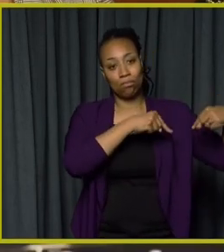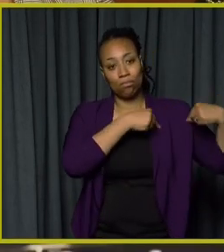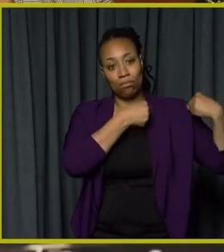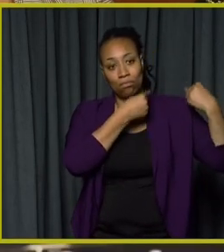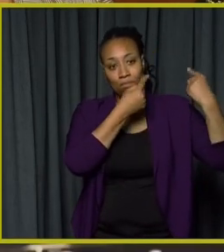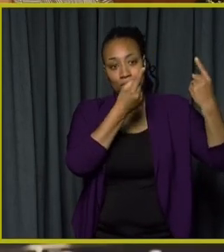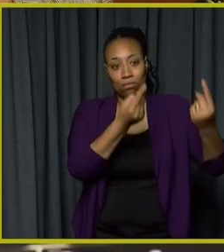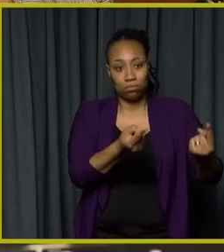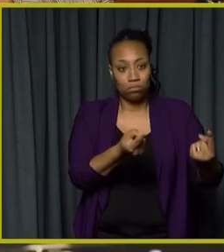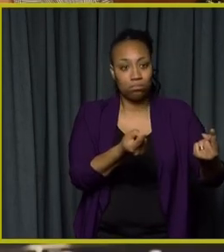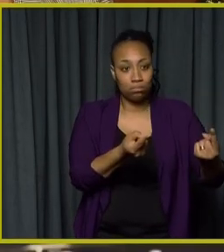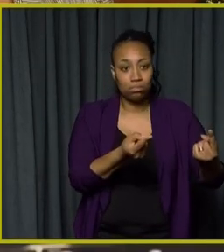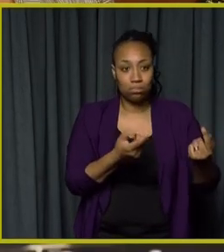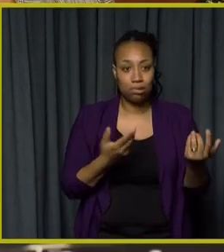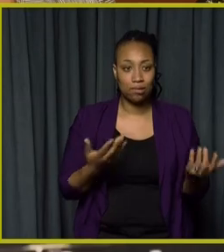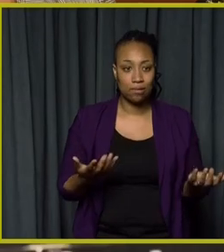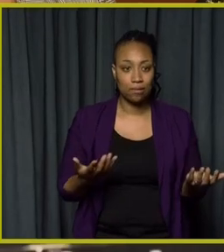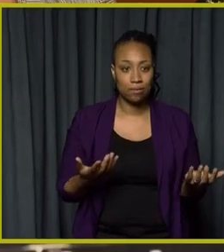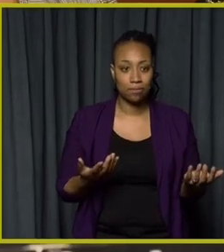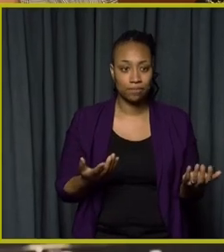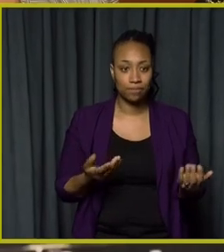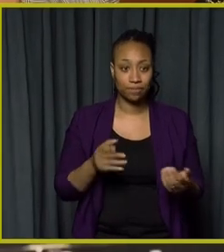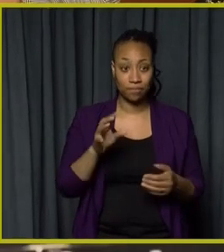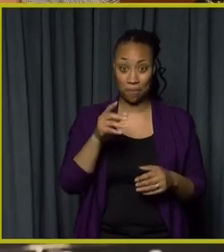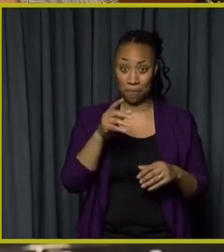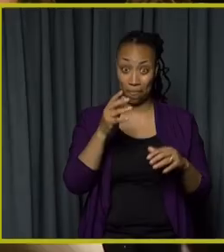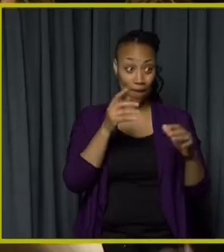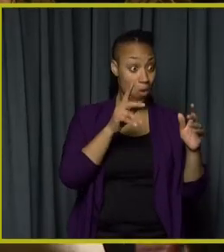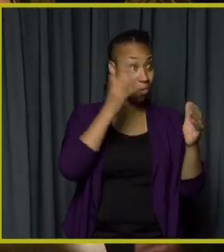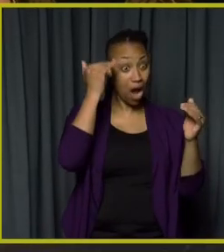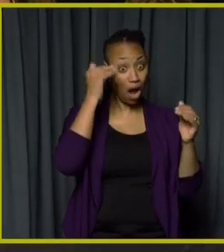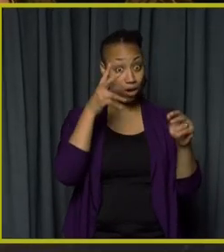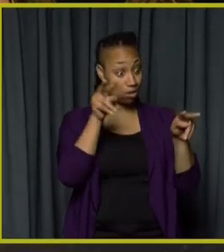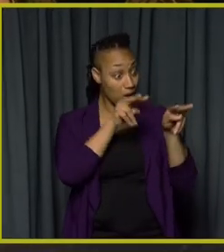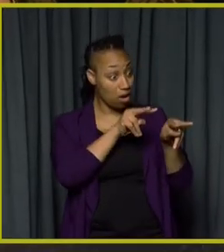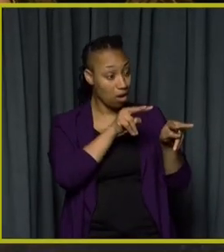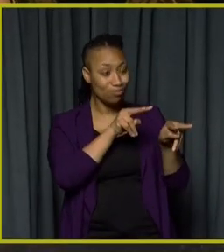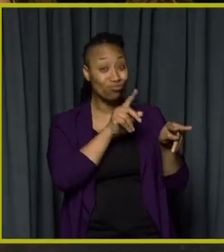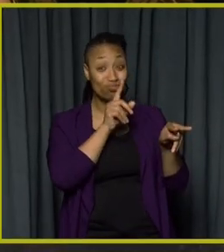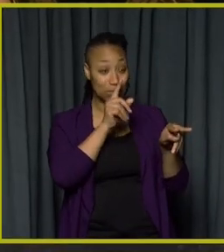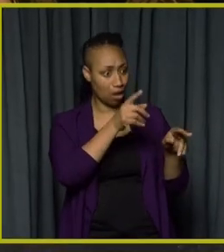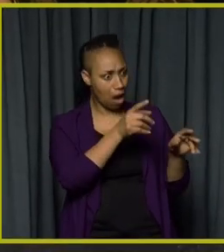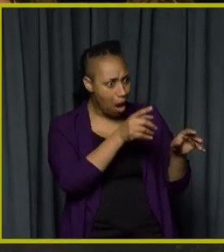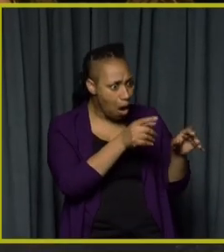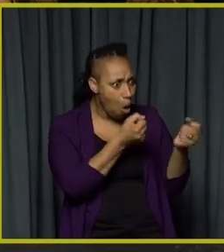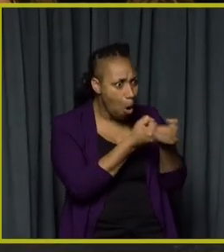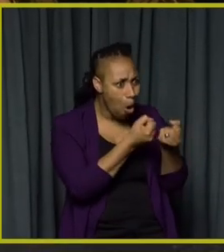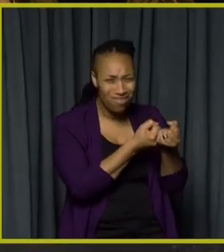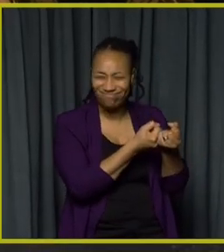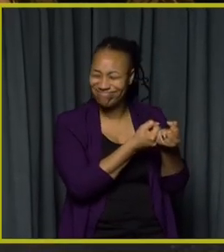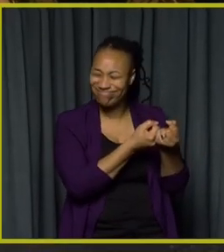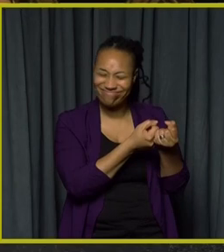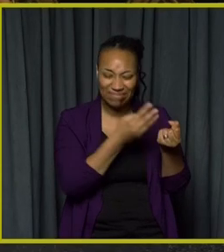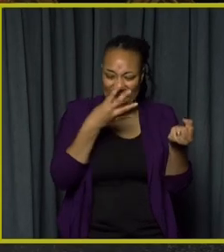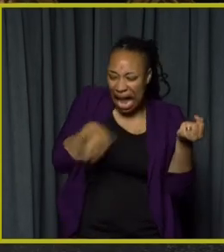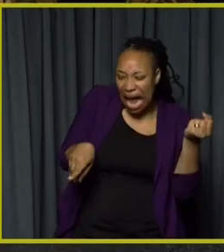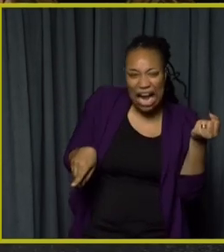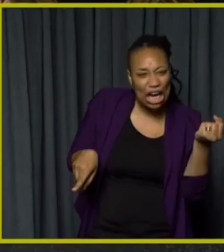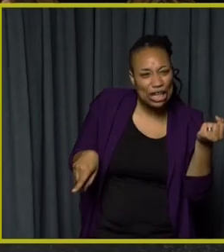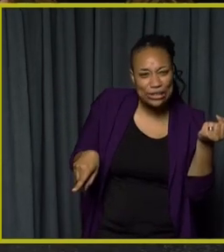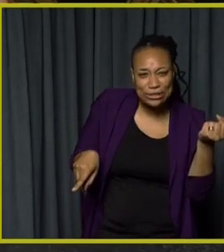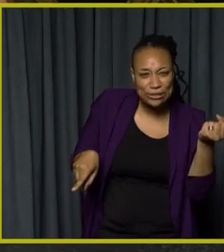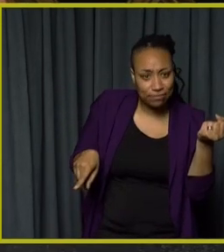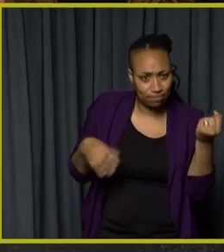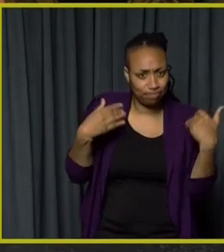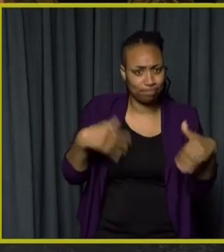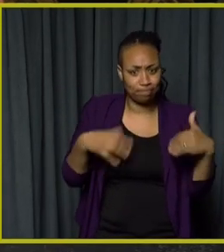to those who simply don't care if it doesn't affect them. My name is Maria Colville, a native of Trinidad and